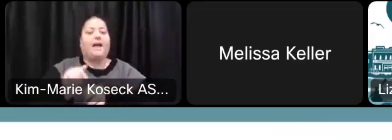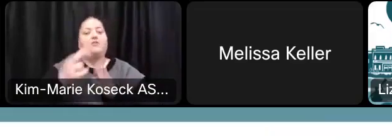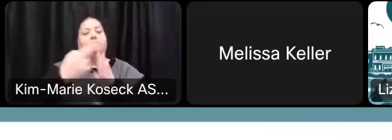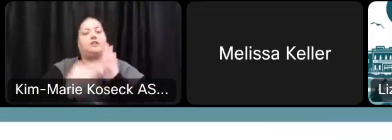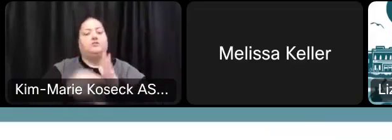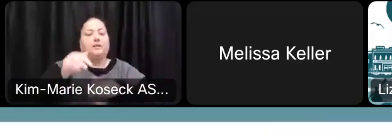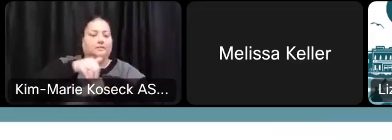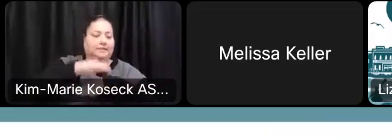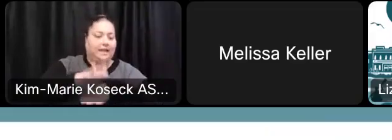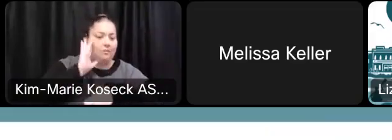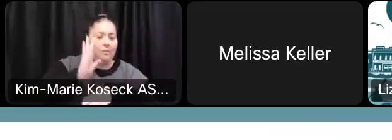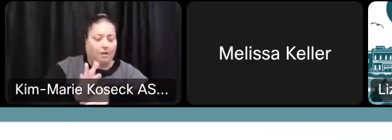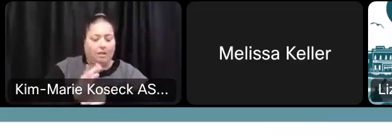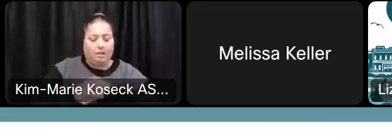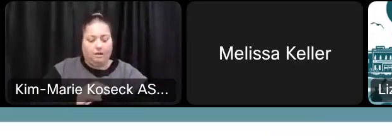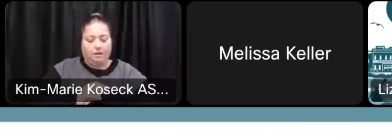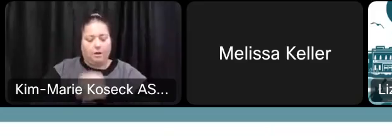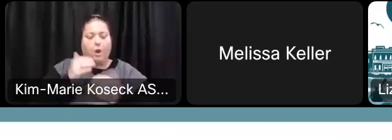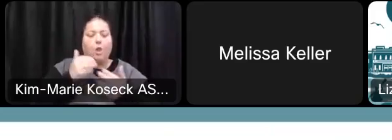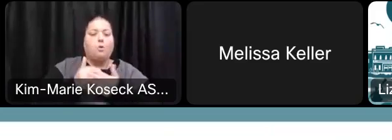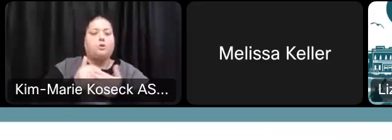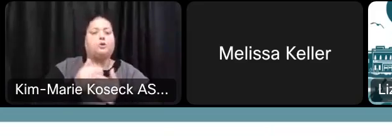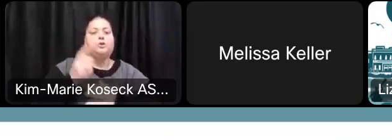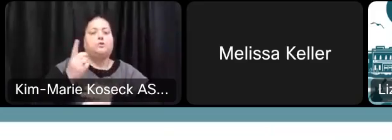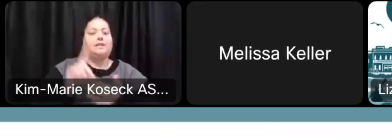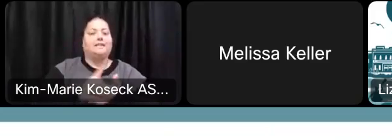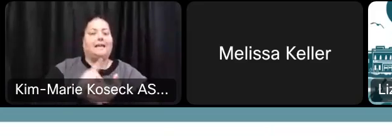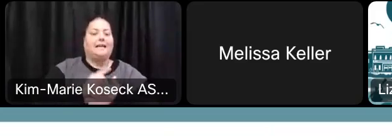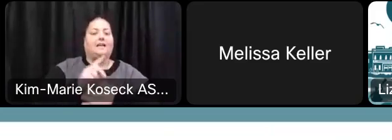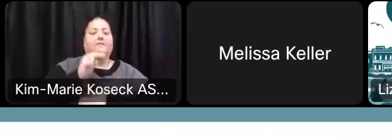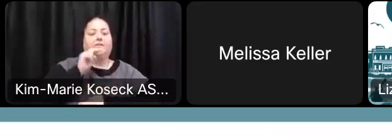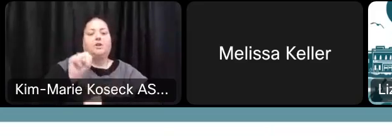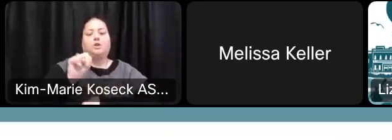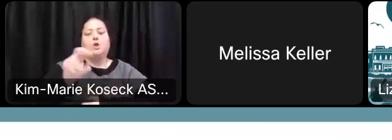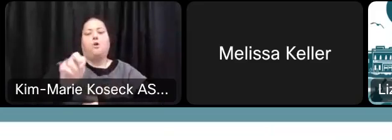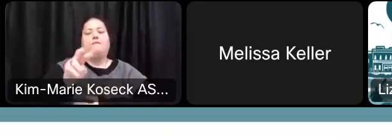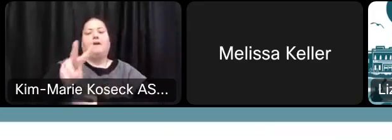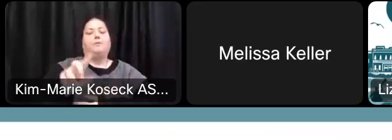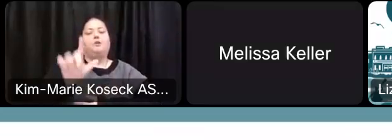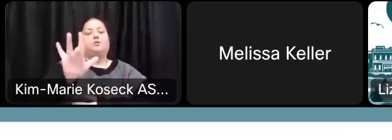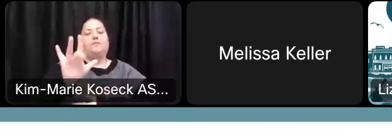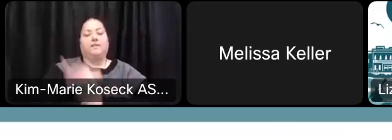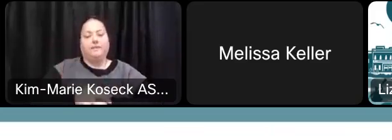information will get sent to you closer to the date of November 25th.